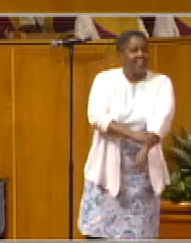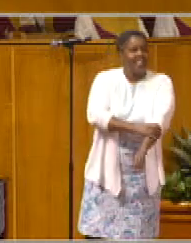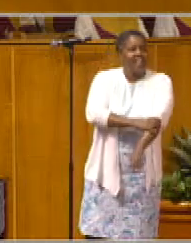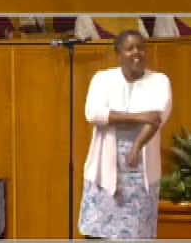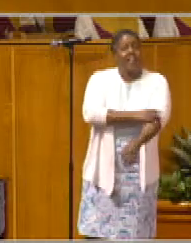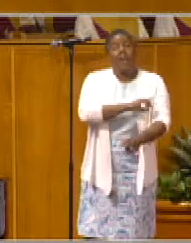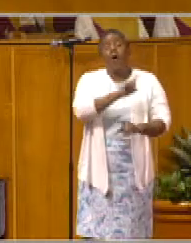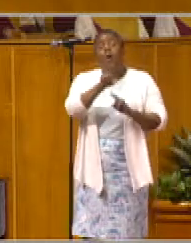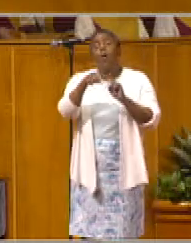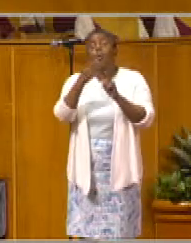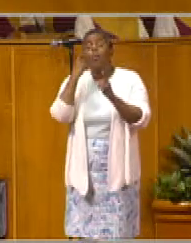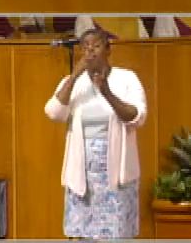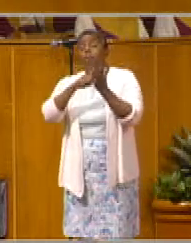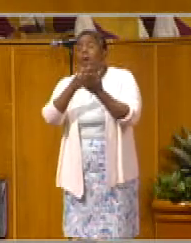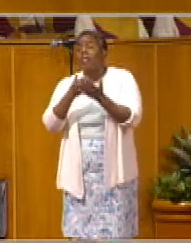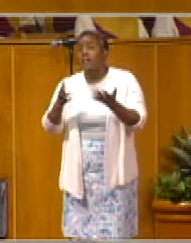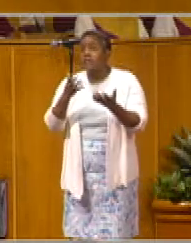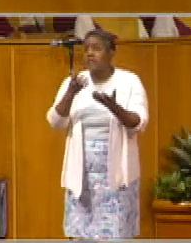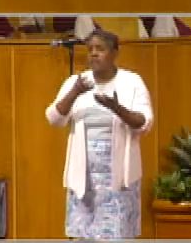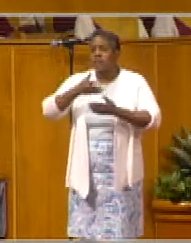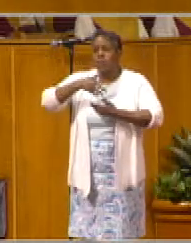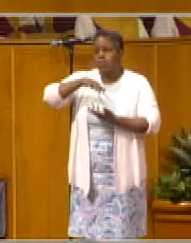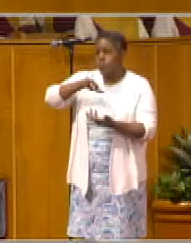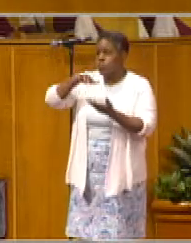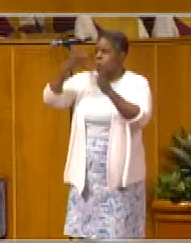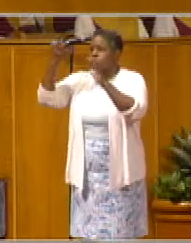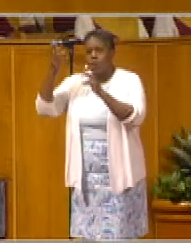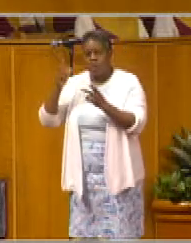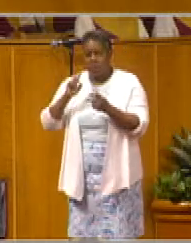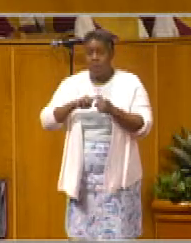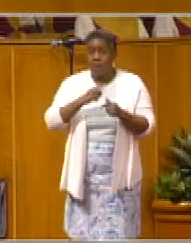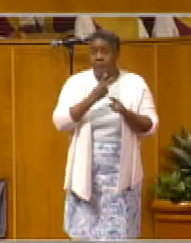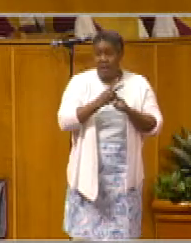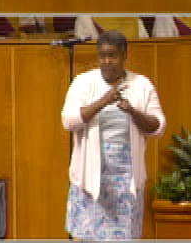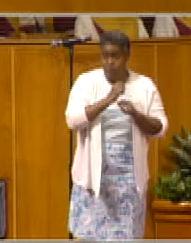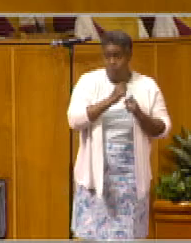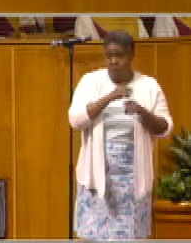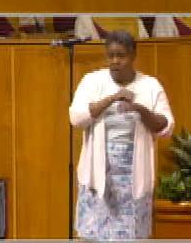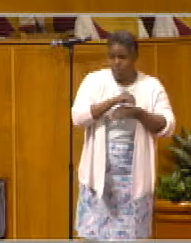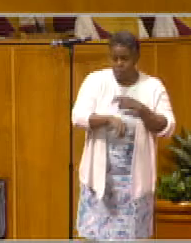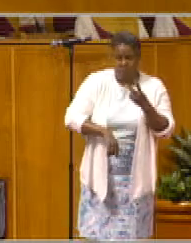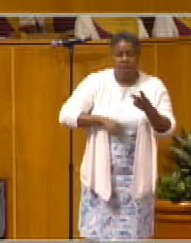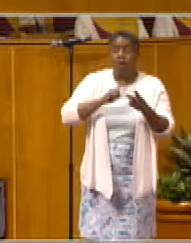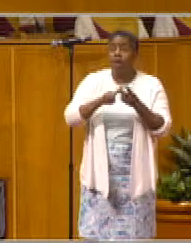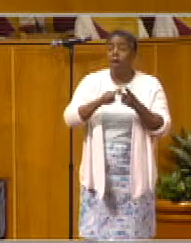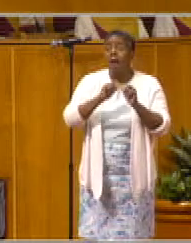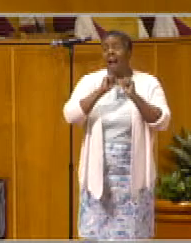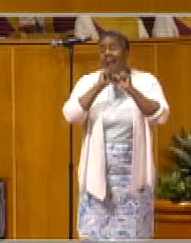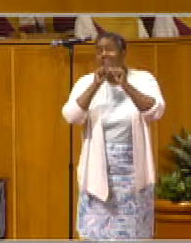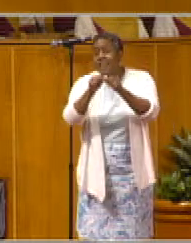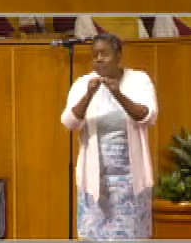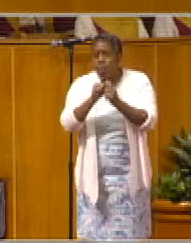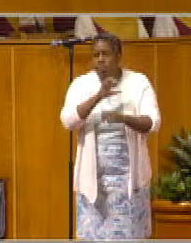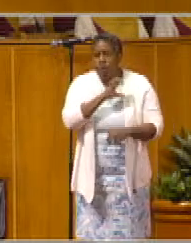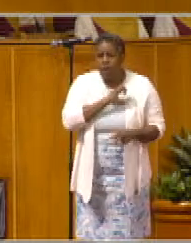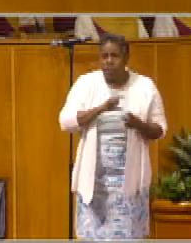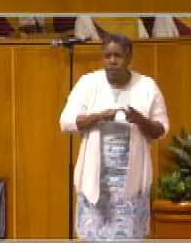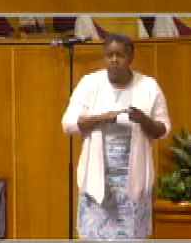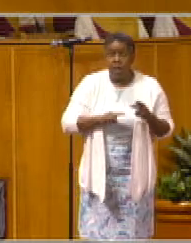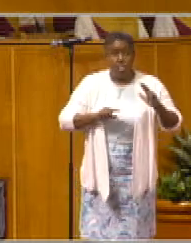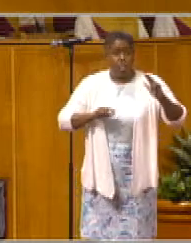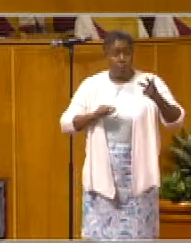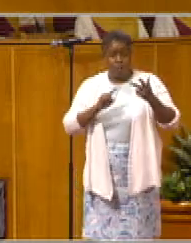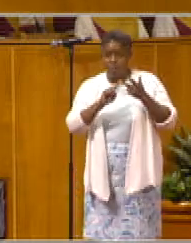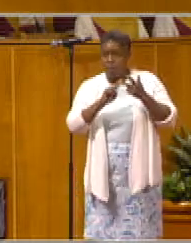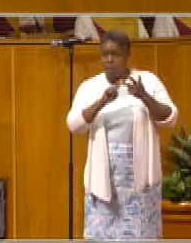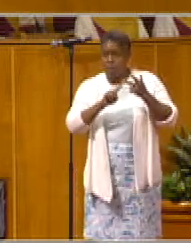When things are falling apart, be cautious of your counsel. When things are falling apart, be consistent in your character. But number three that the